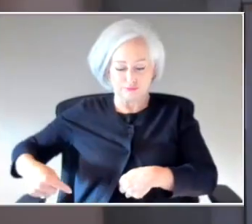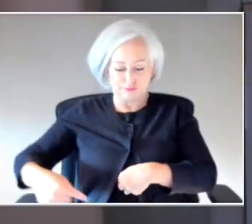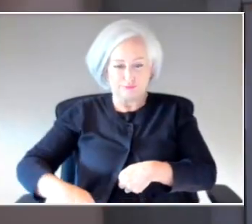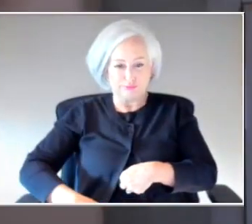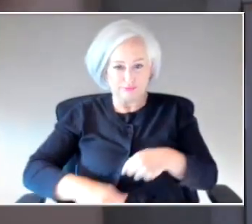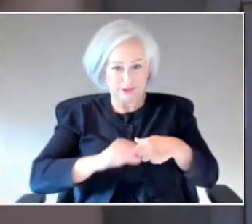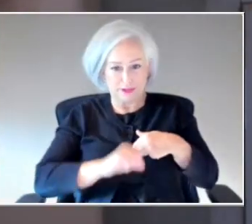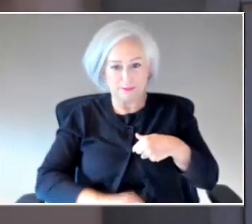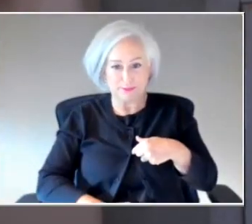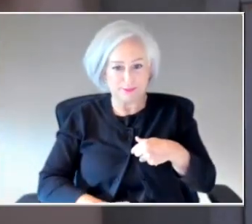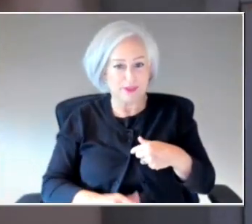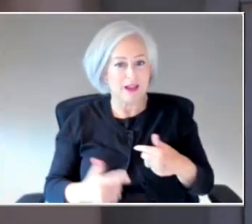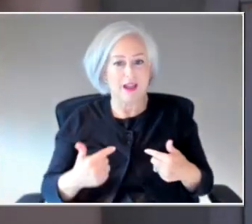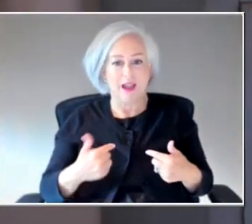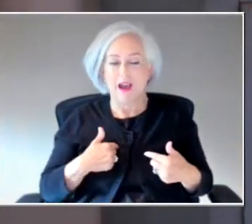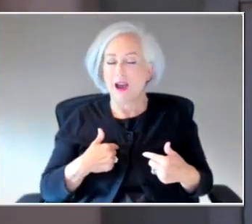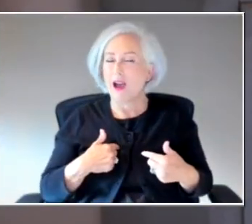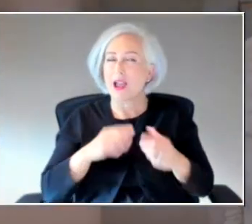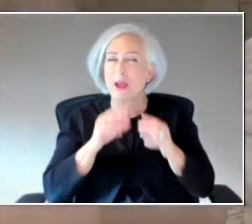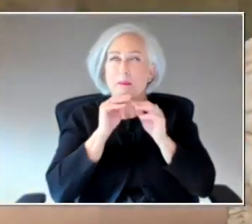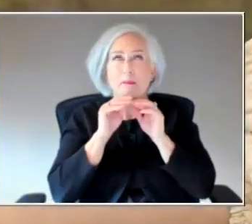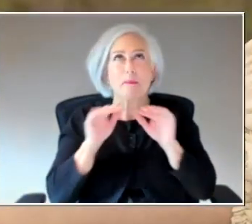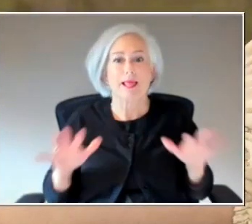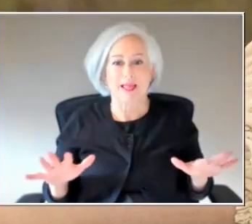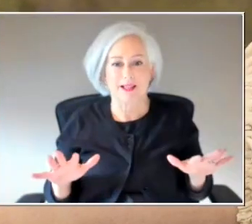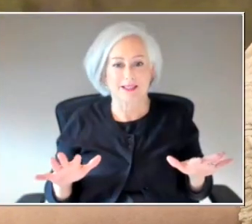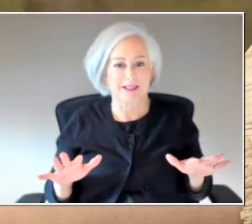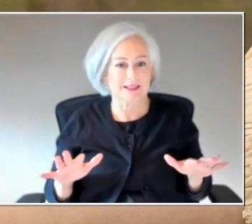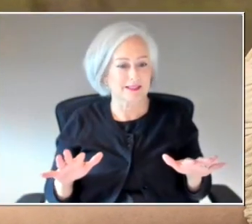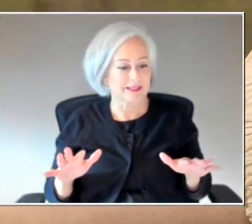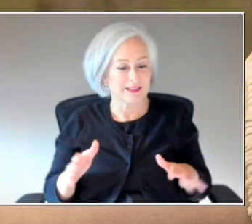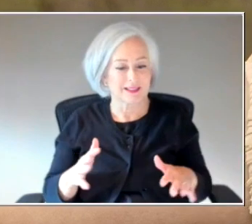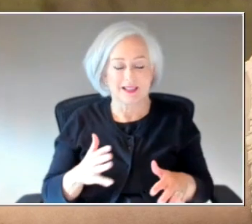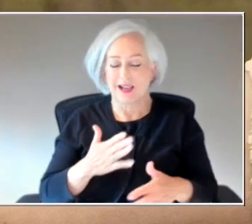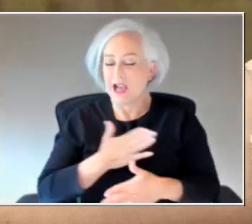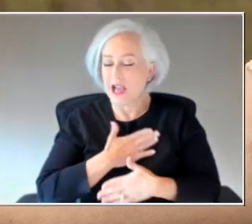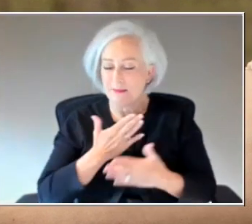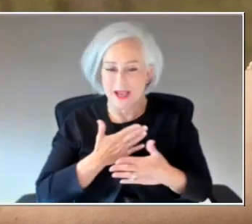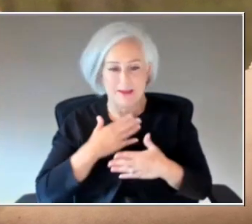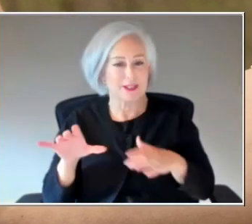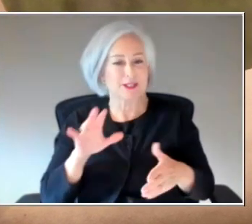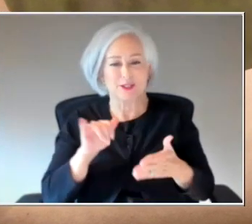I am very blessed, and I will take my scar and love it for the rest of my life.